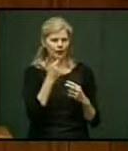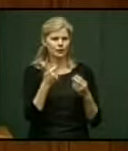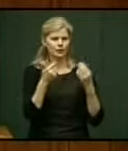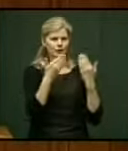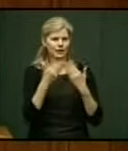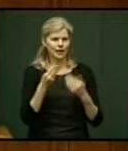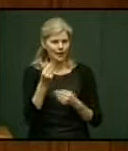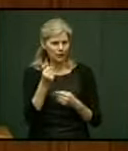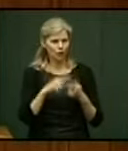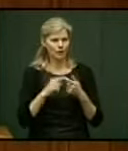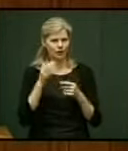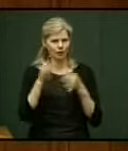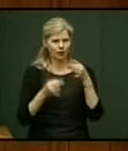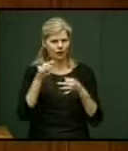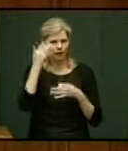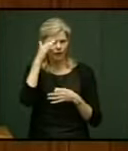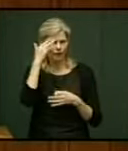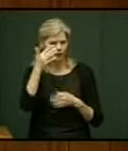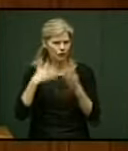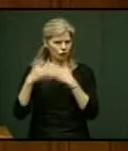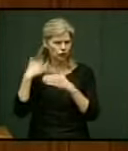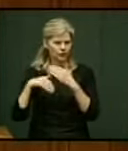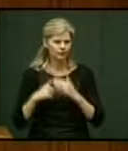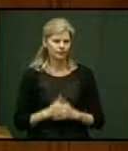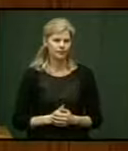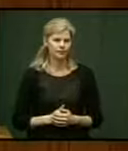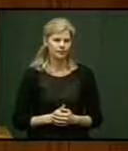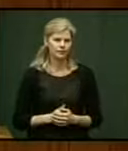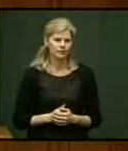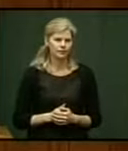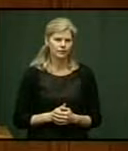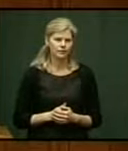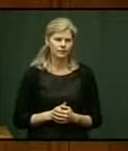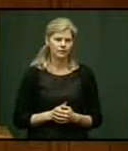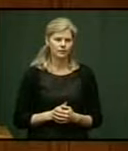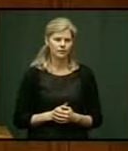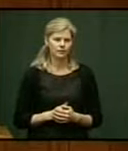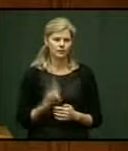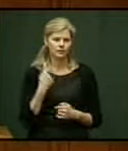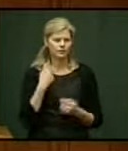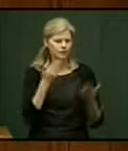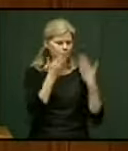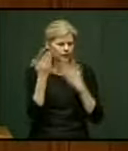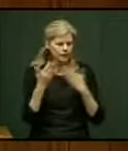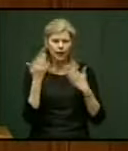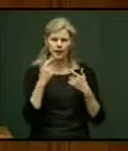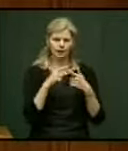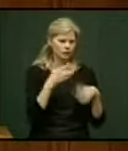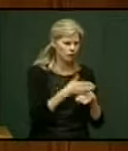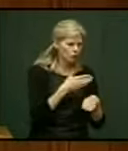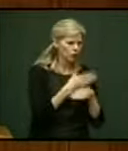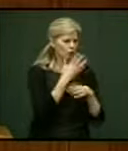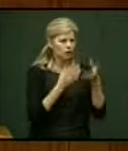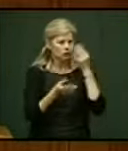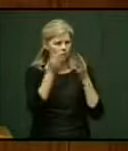My questions about the places we live and the nature of economy were slowly informed by my experiences as well as by my